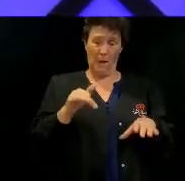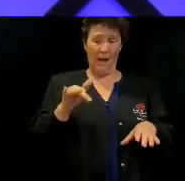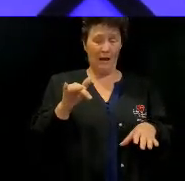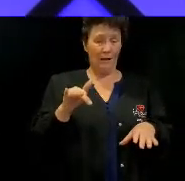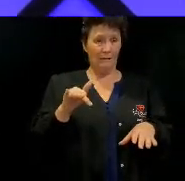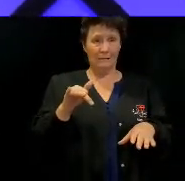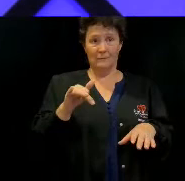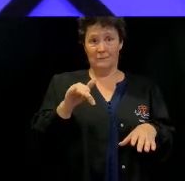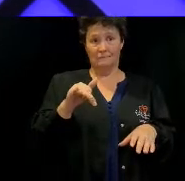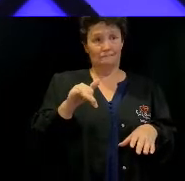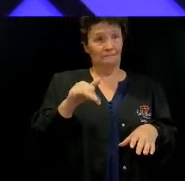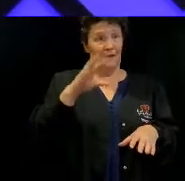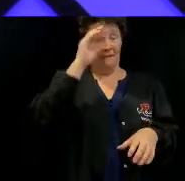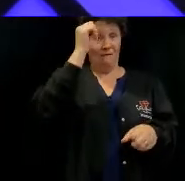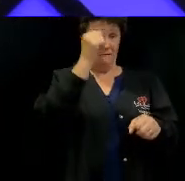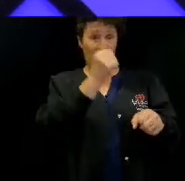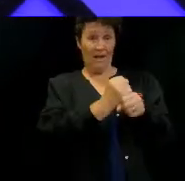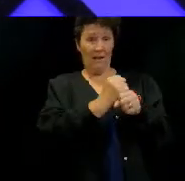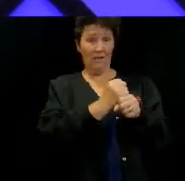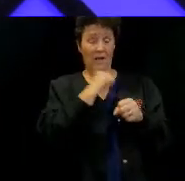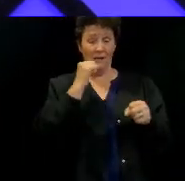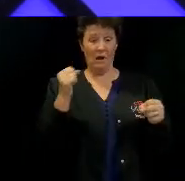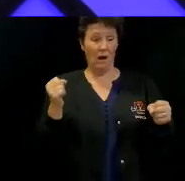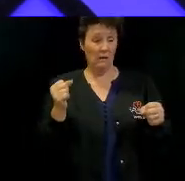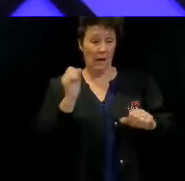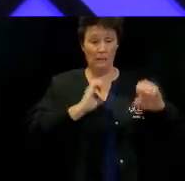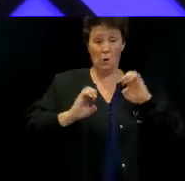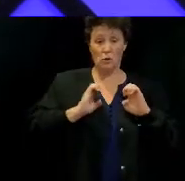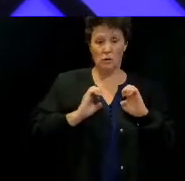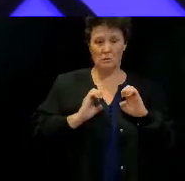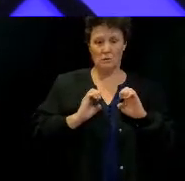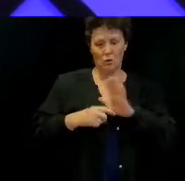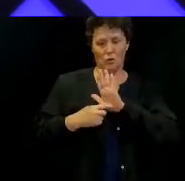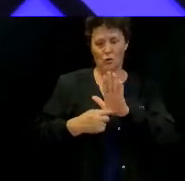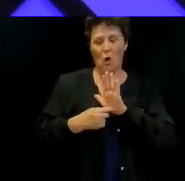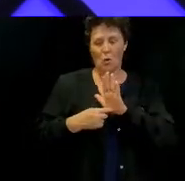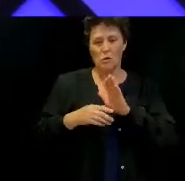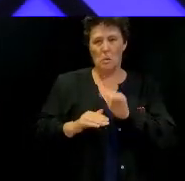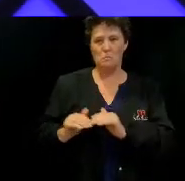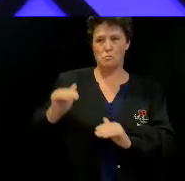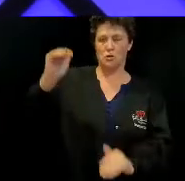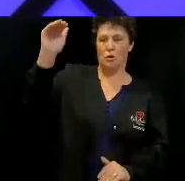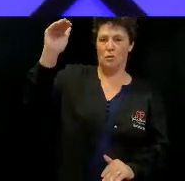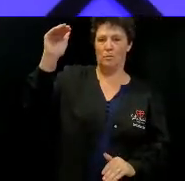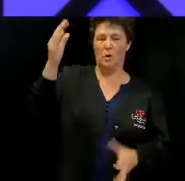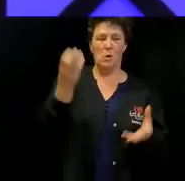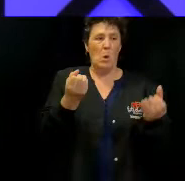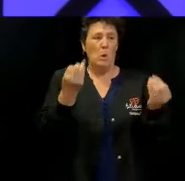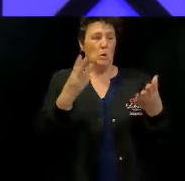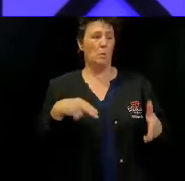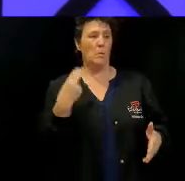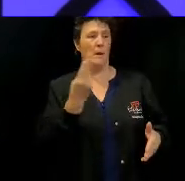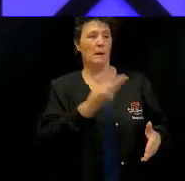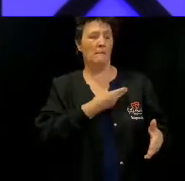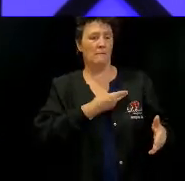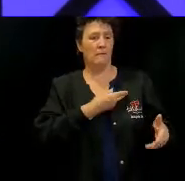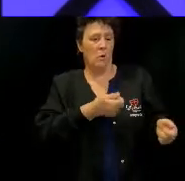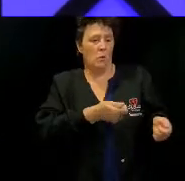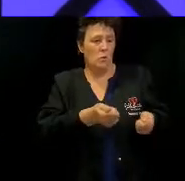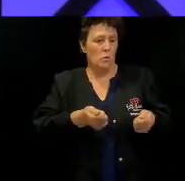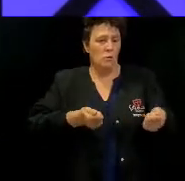maturity. Let me dig here a second. So many of us are being controlled by our emotions.